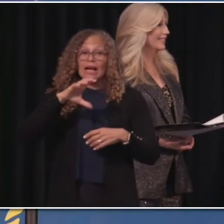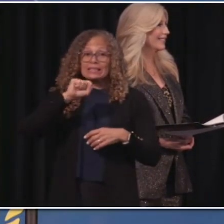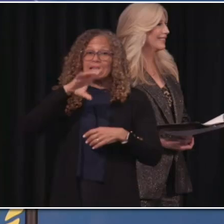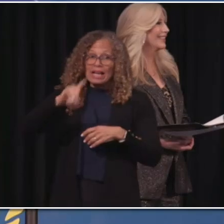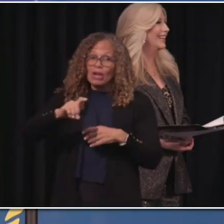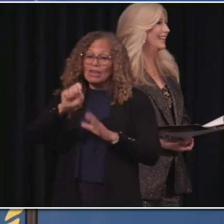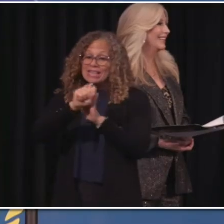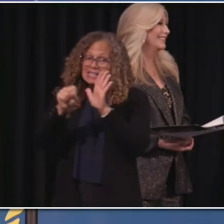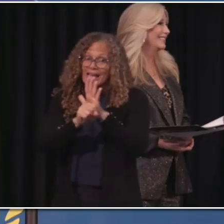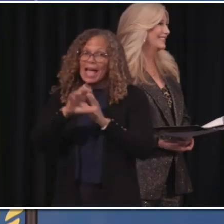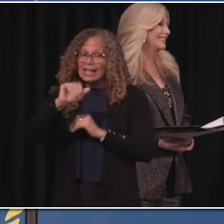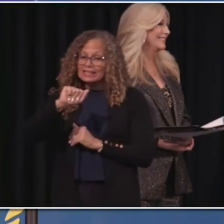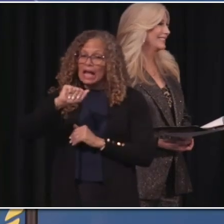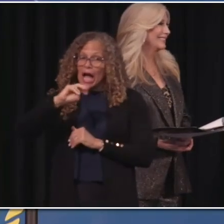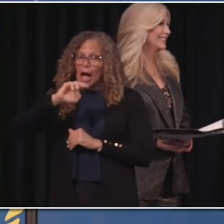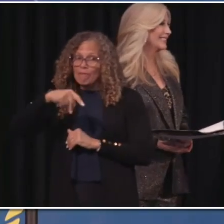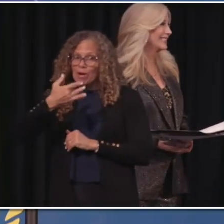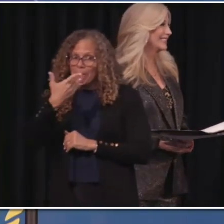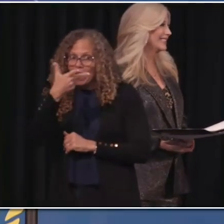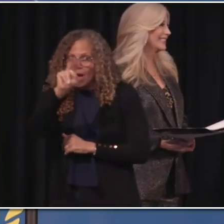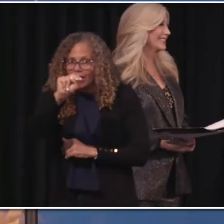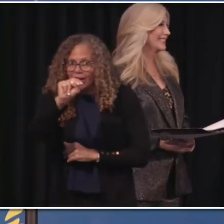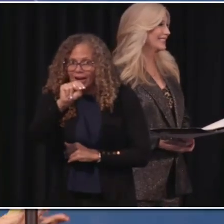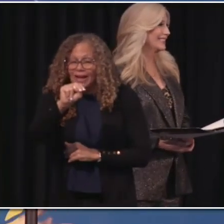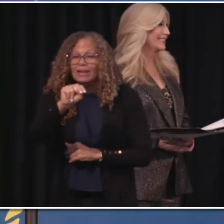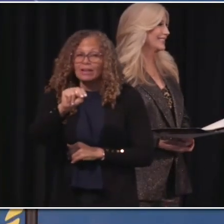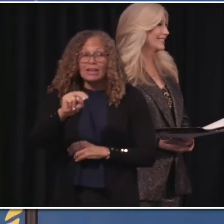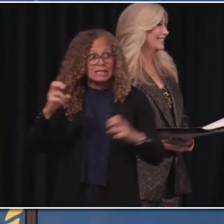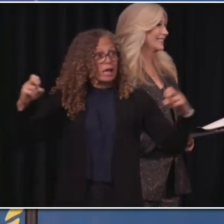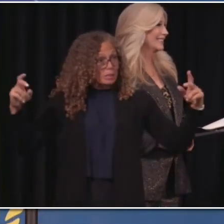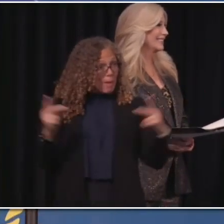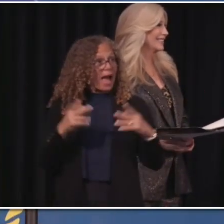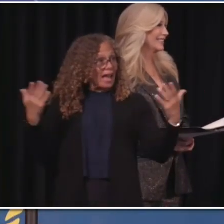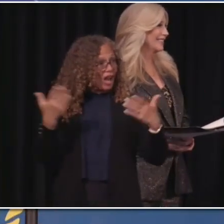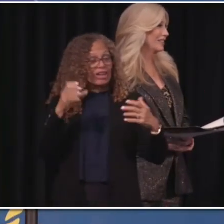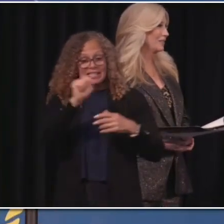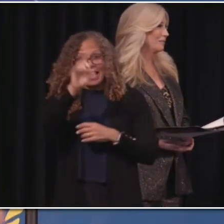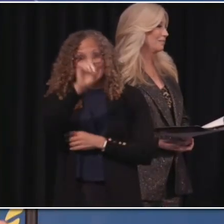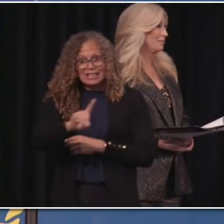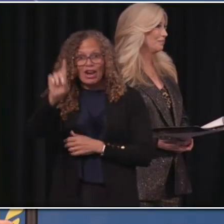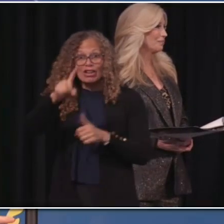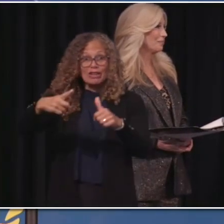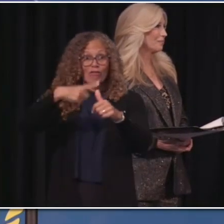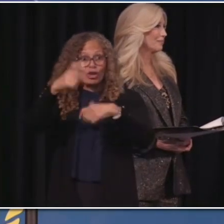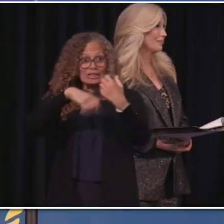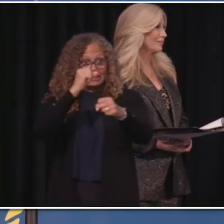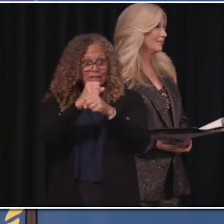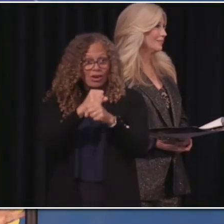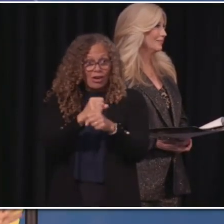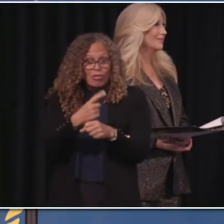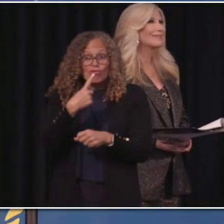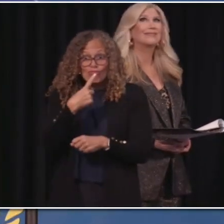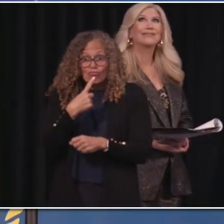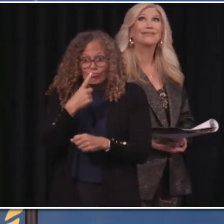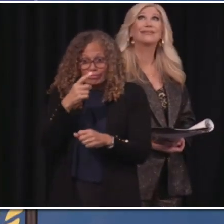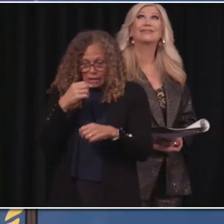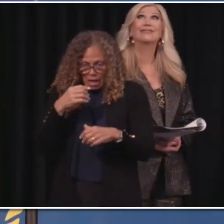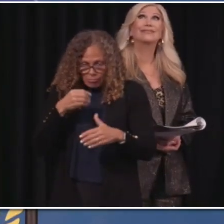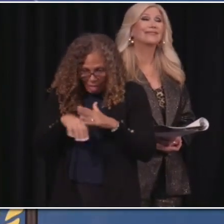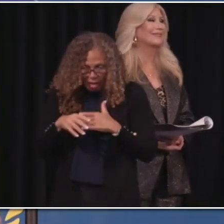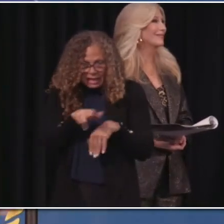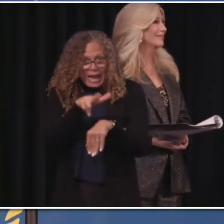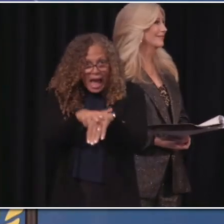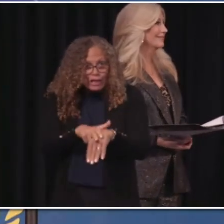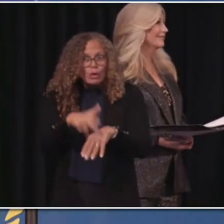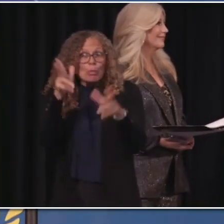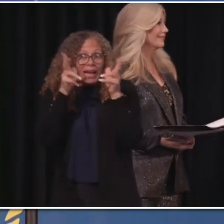amphibian. So it's back in San Diego County. This is the first year that they've bred natively. We